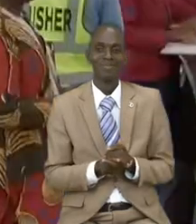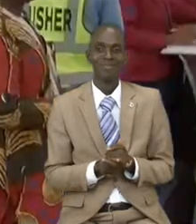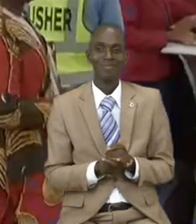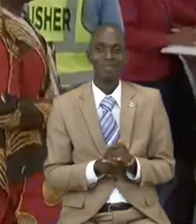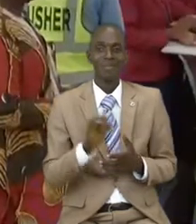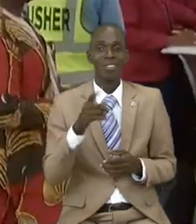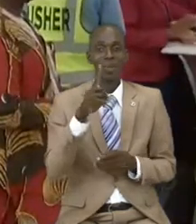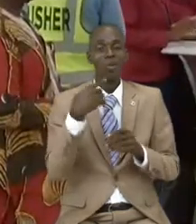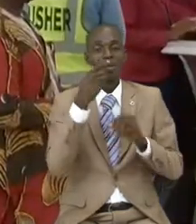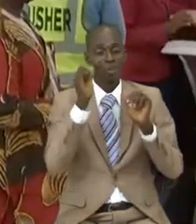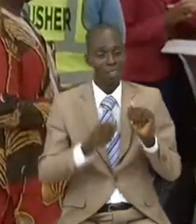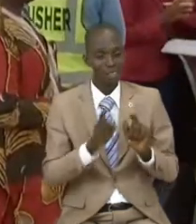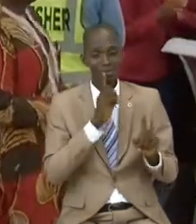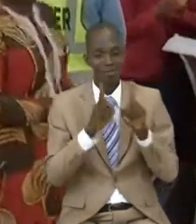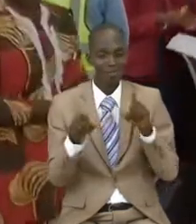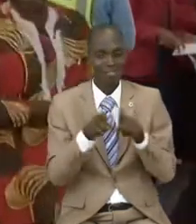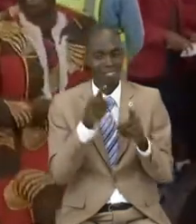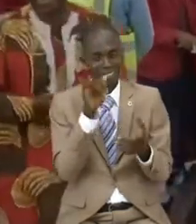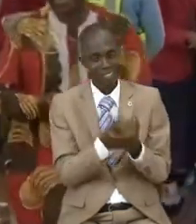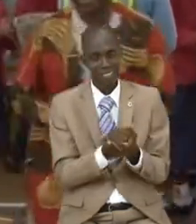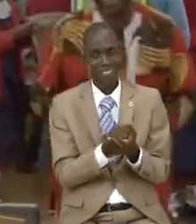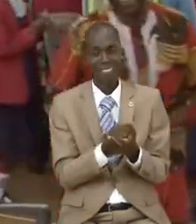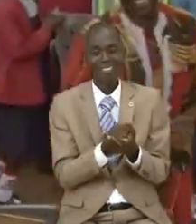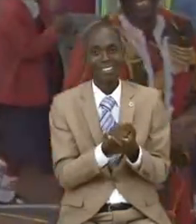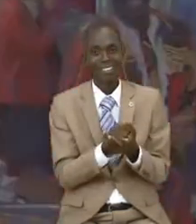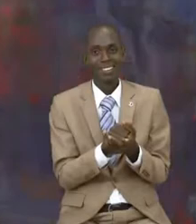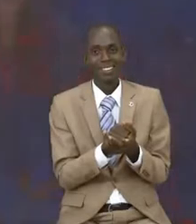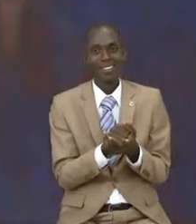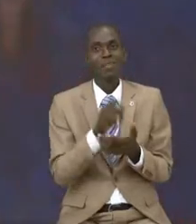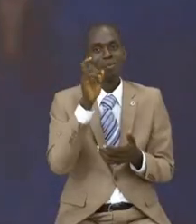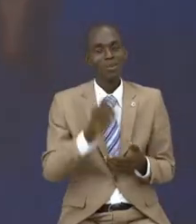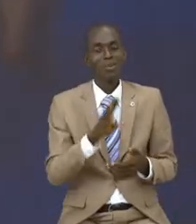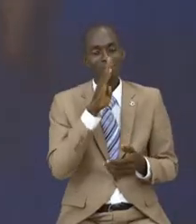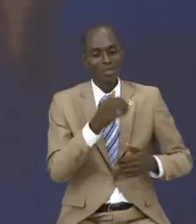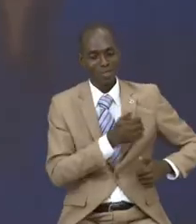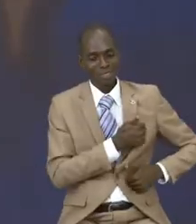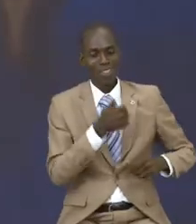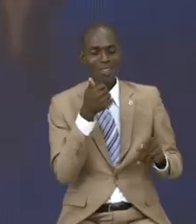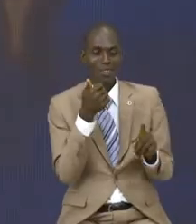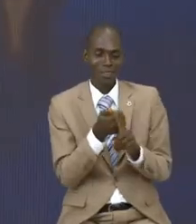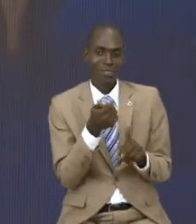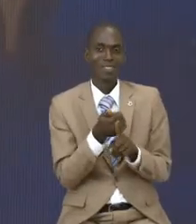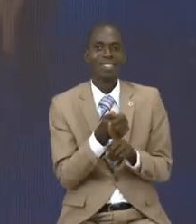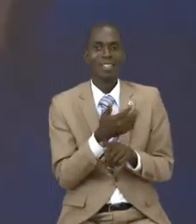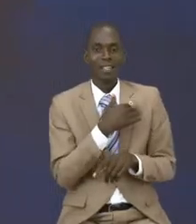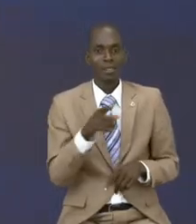Anybody who can talk like that must be a soldier himself. And